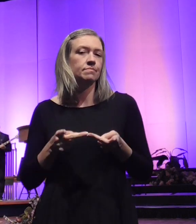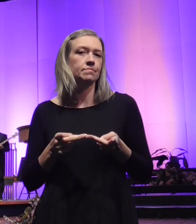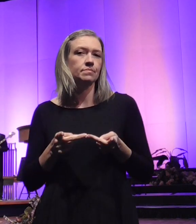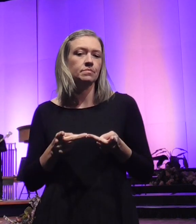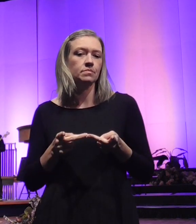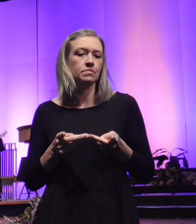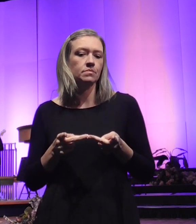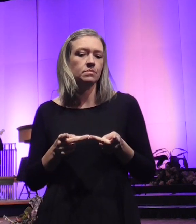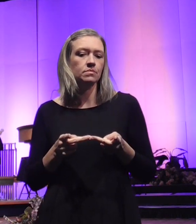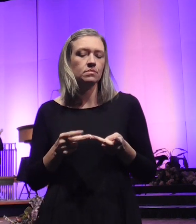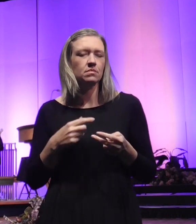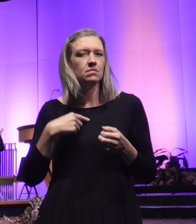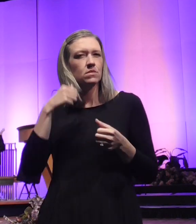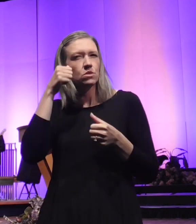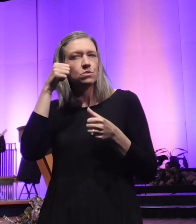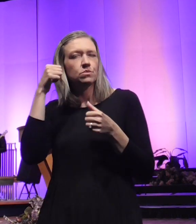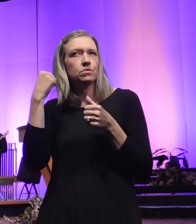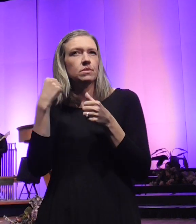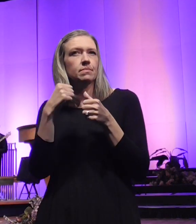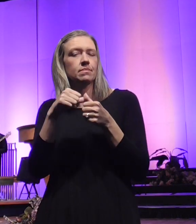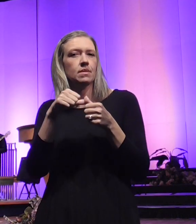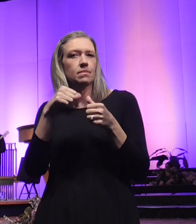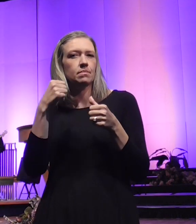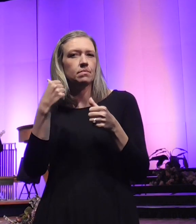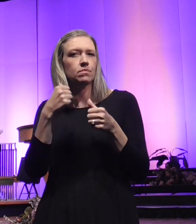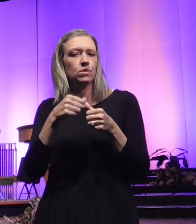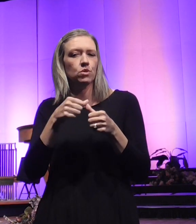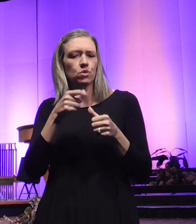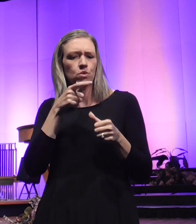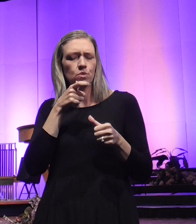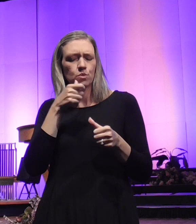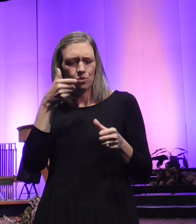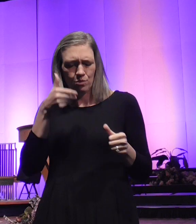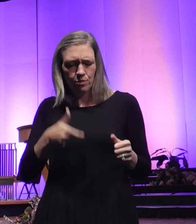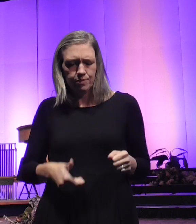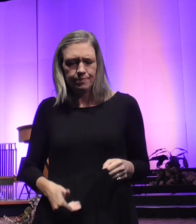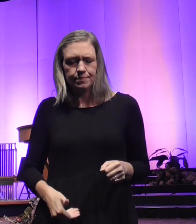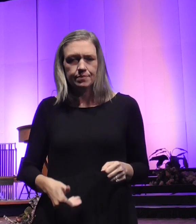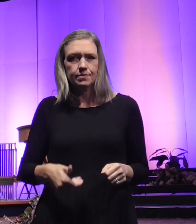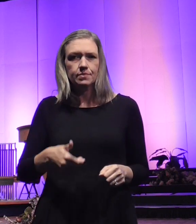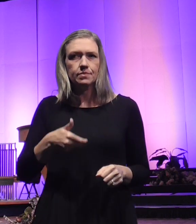I remember who I am,